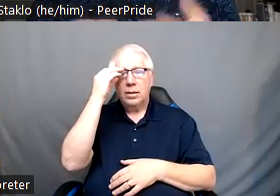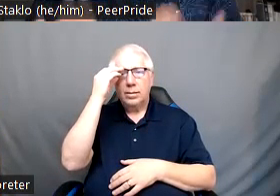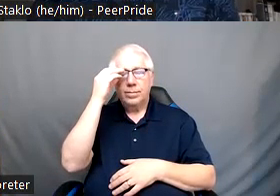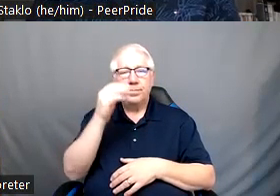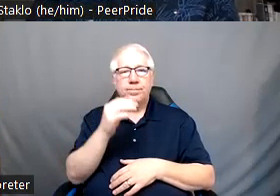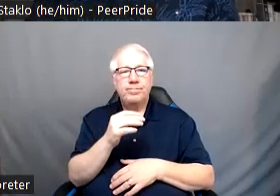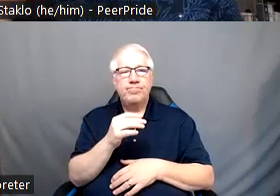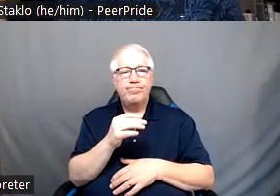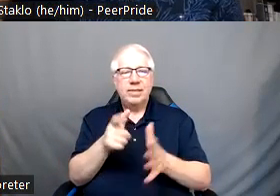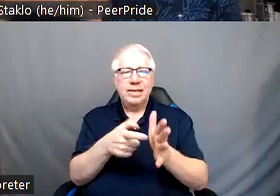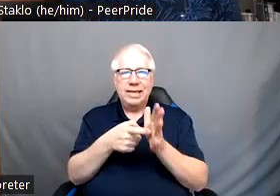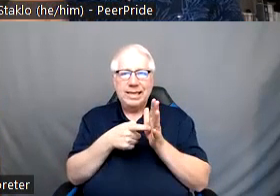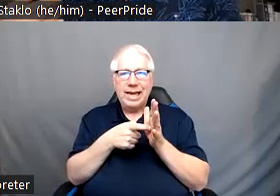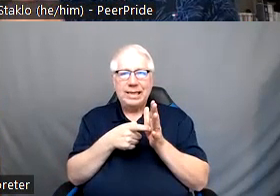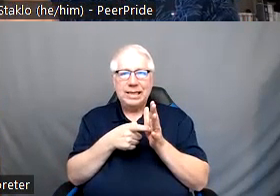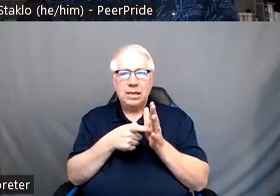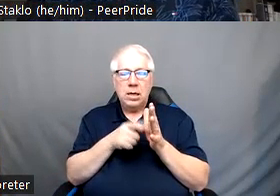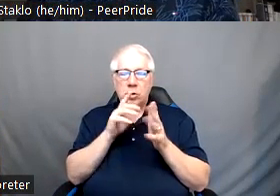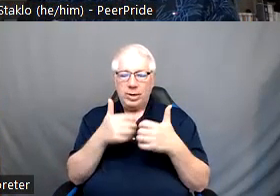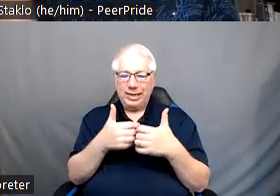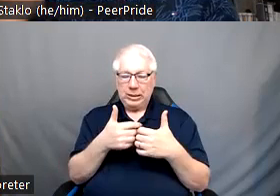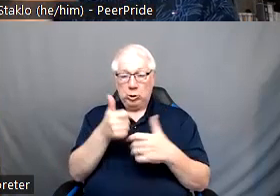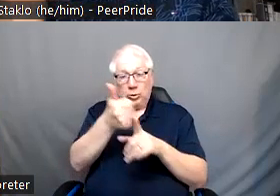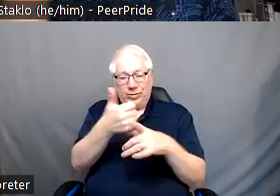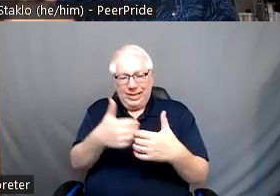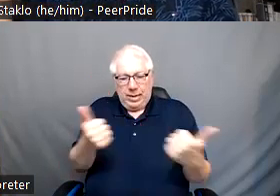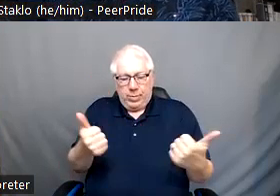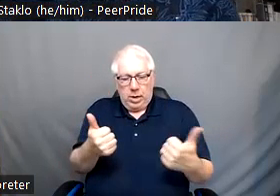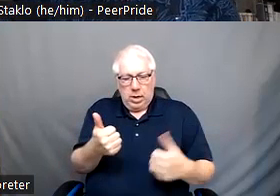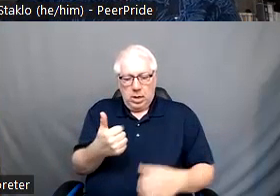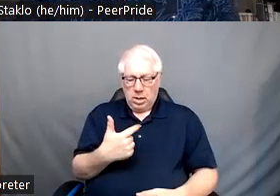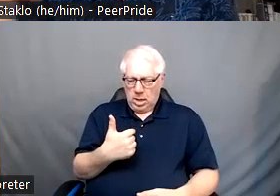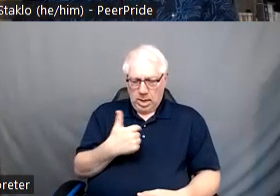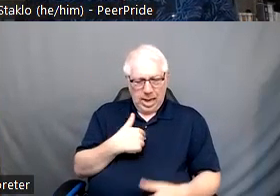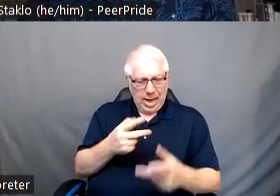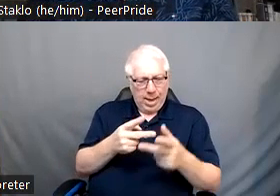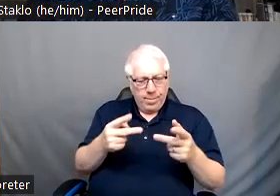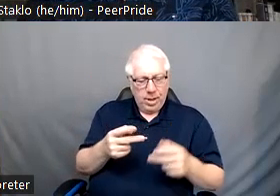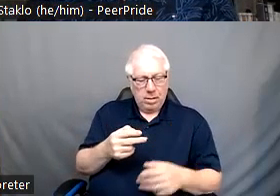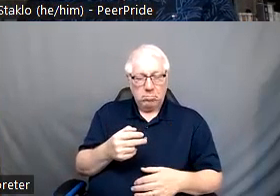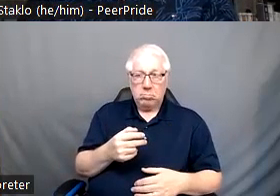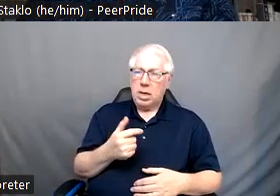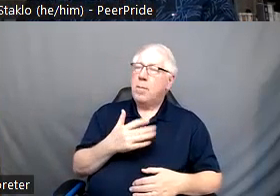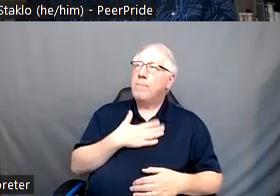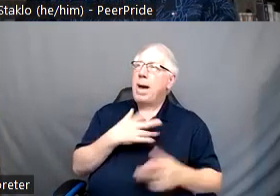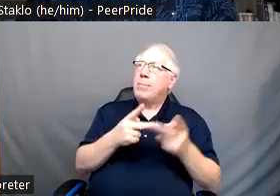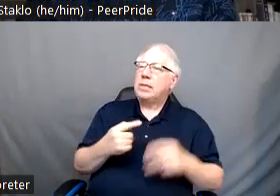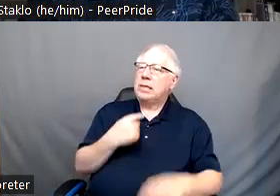that it takes to really divorce yourself from this idea that you are in a position to tell somebody who they are or are not.